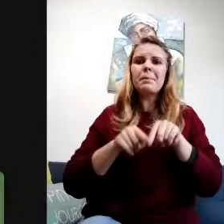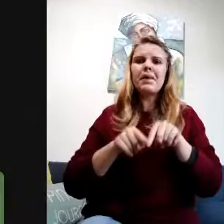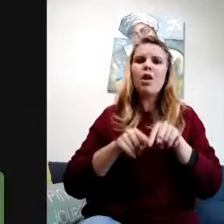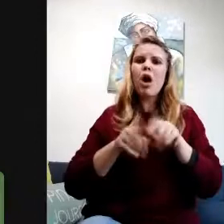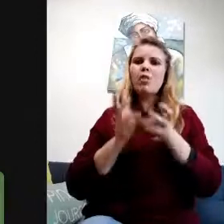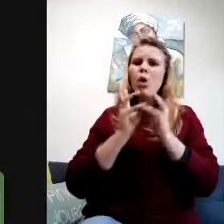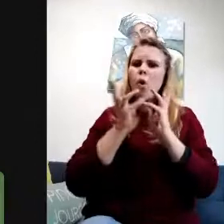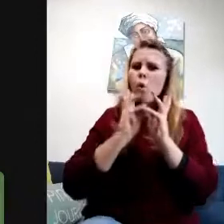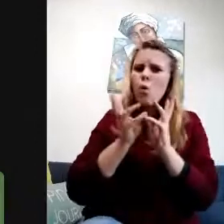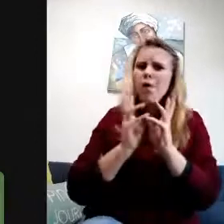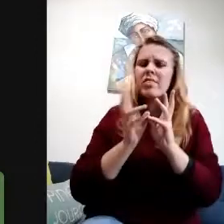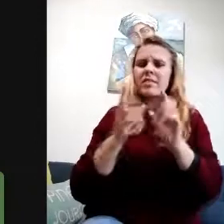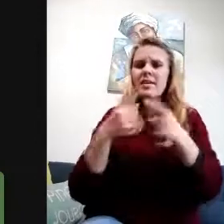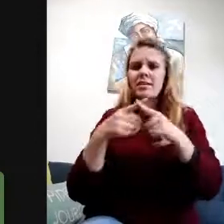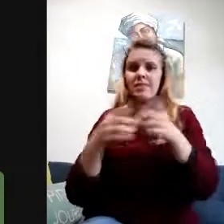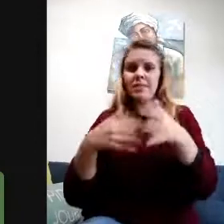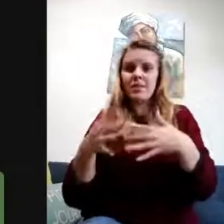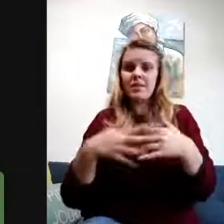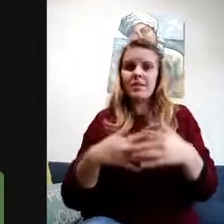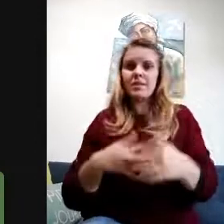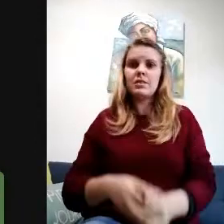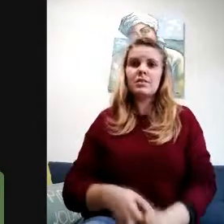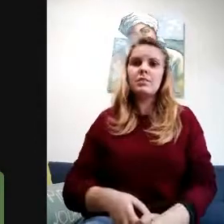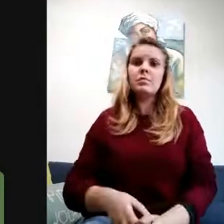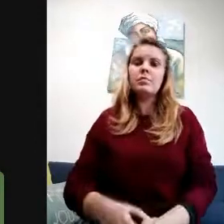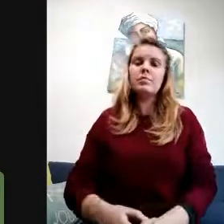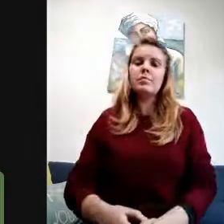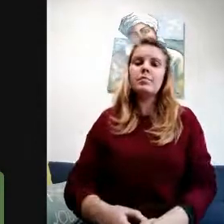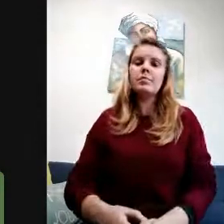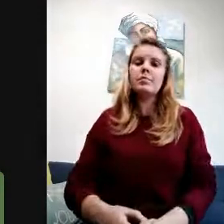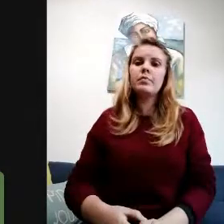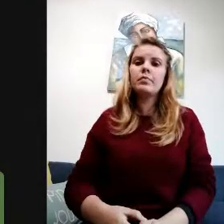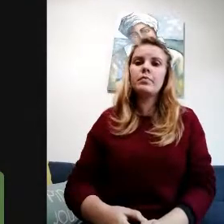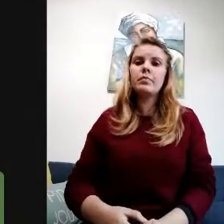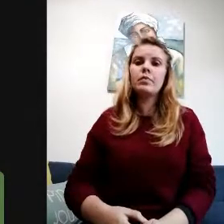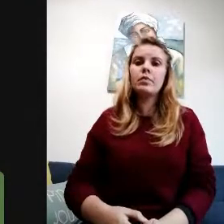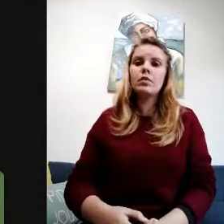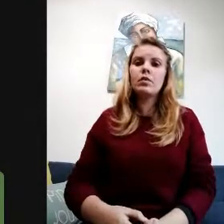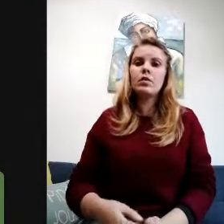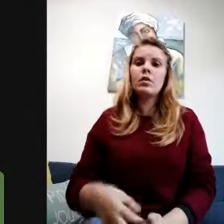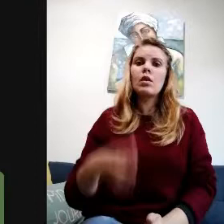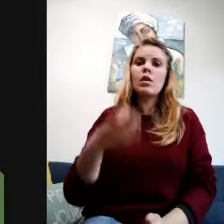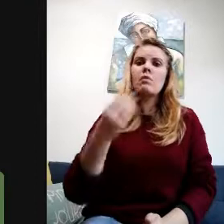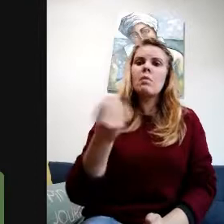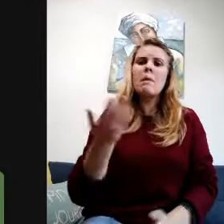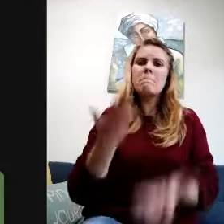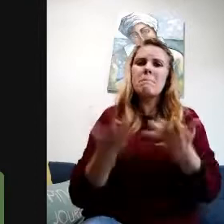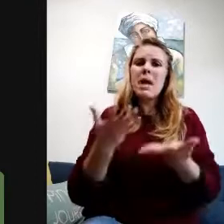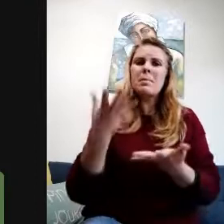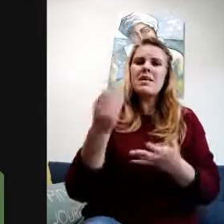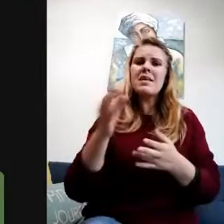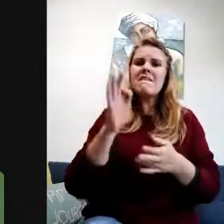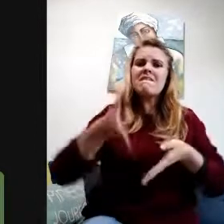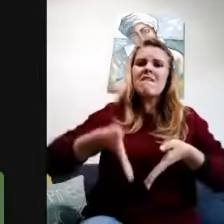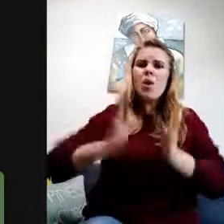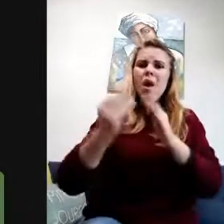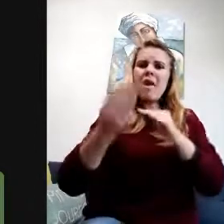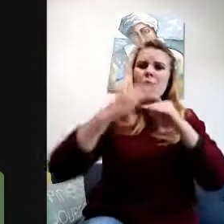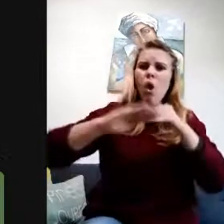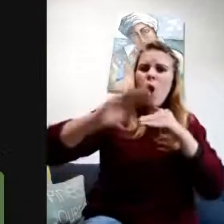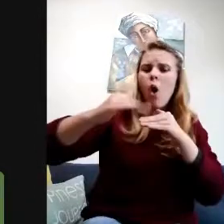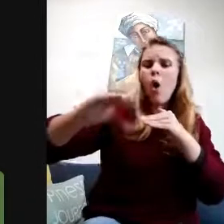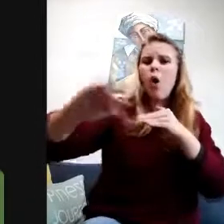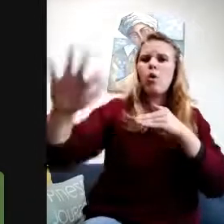have preferred lies if either the course condition and holes or things on the fairway is not conducive to being fair